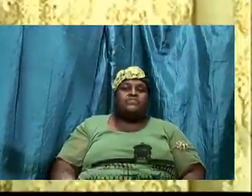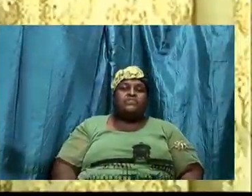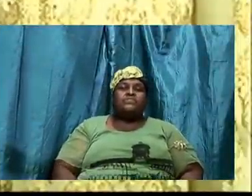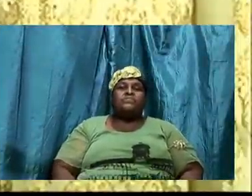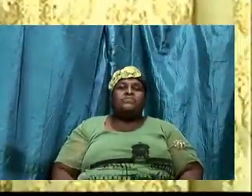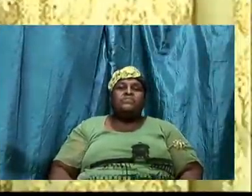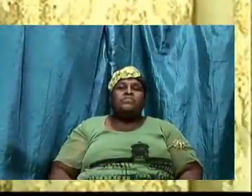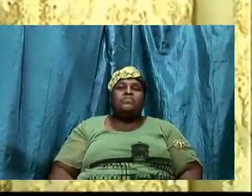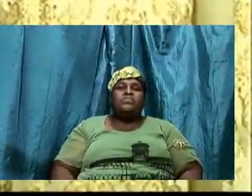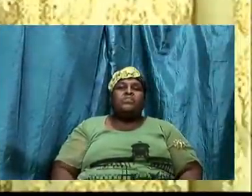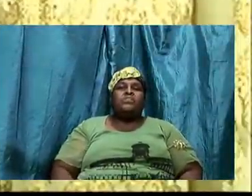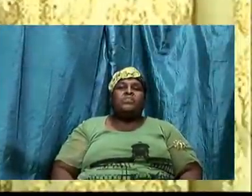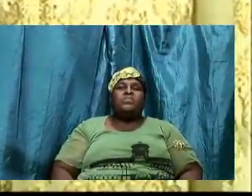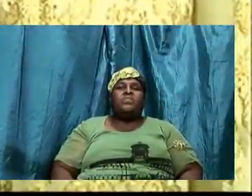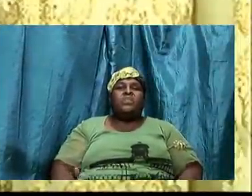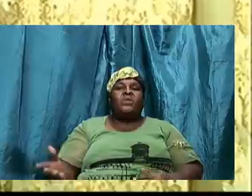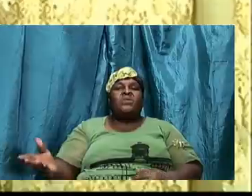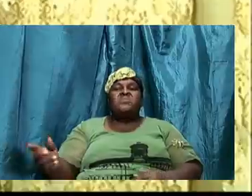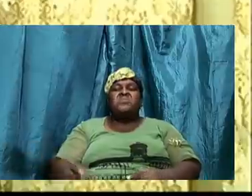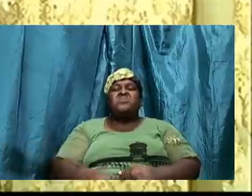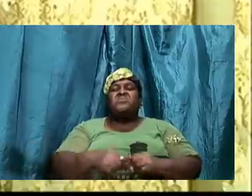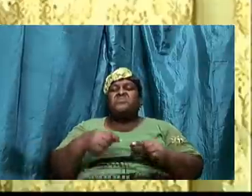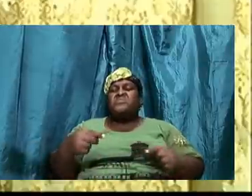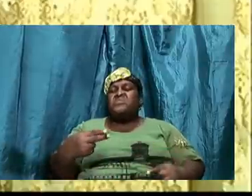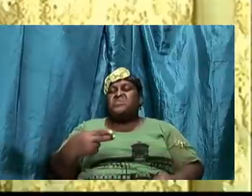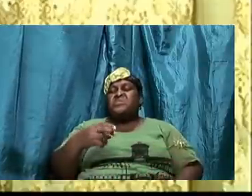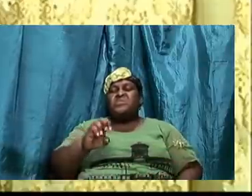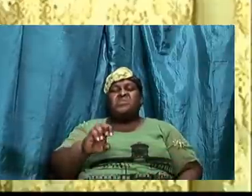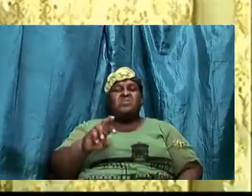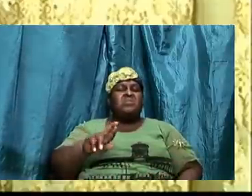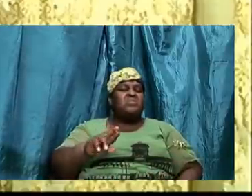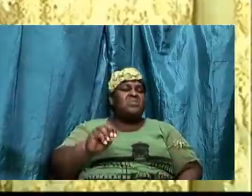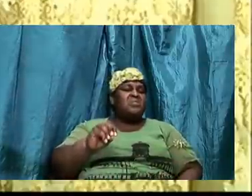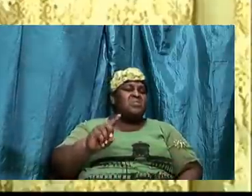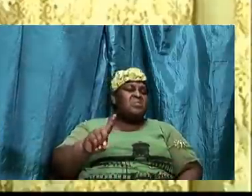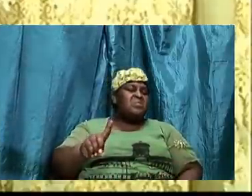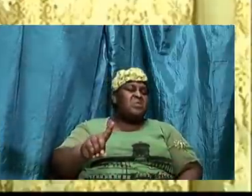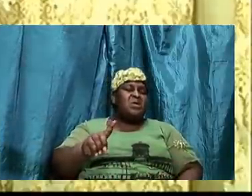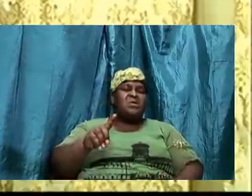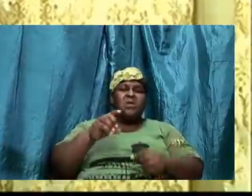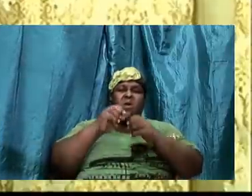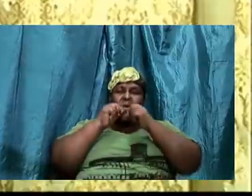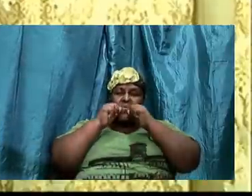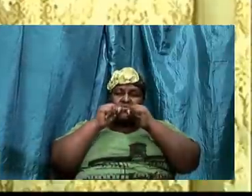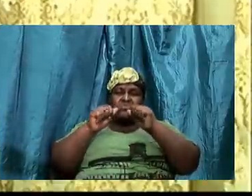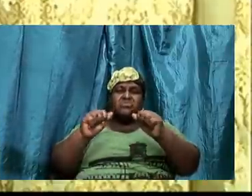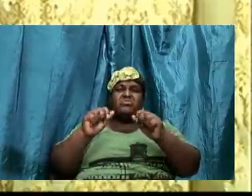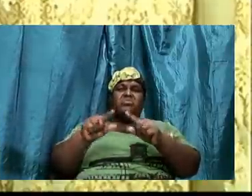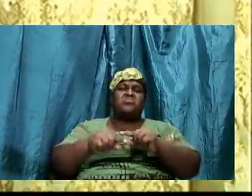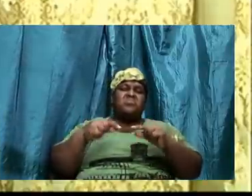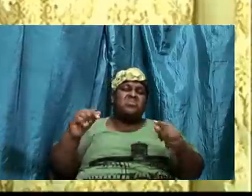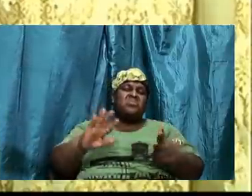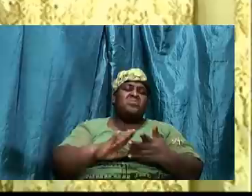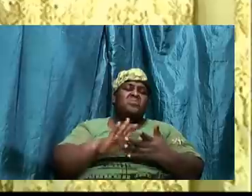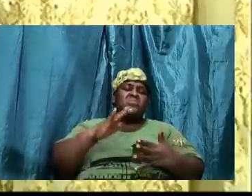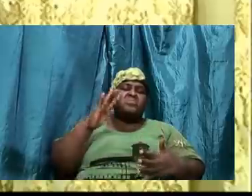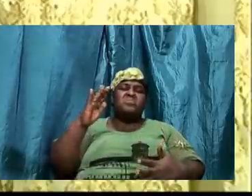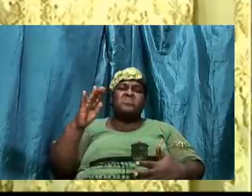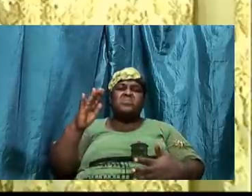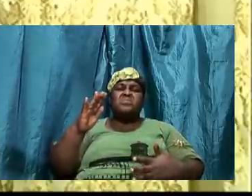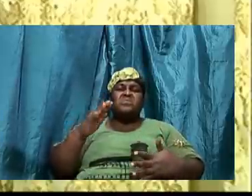They are called the great heralds of good news, announcing the great and most glorious.